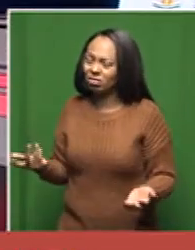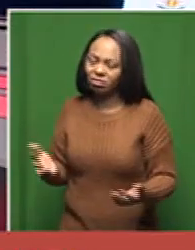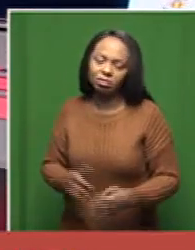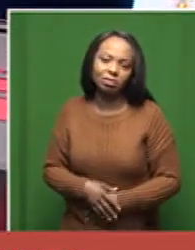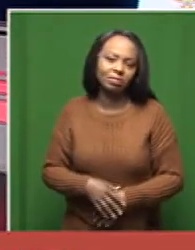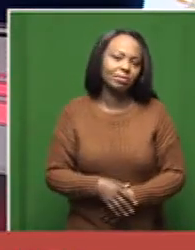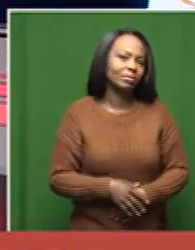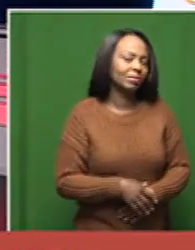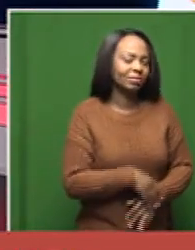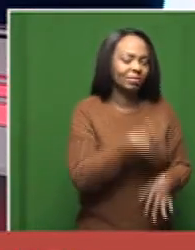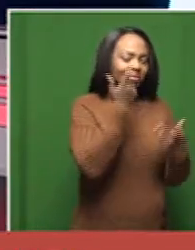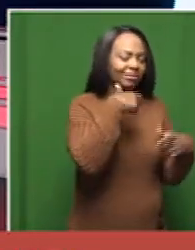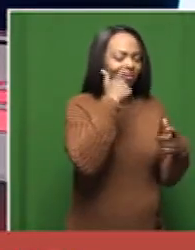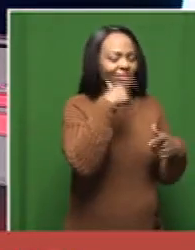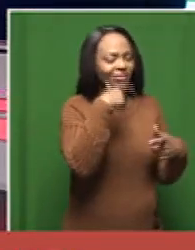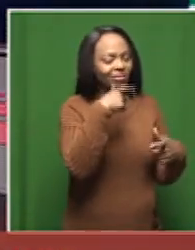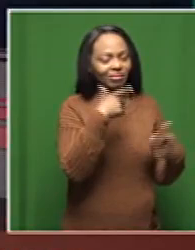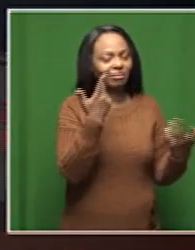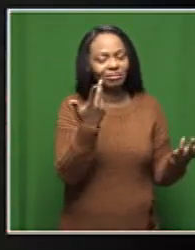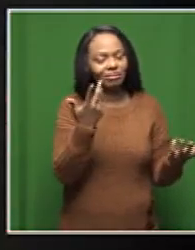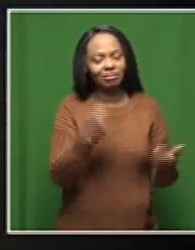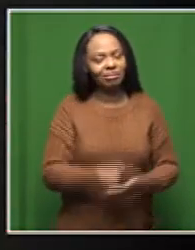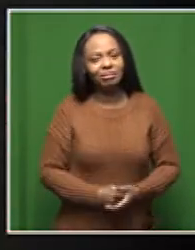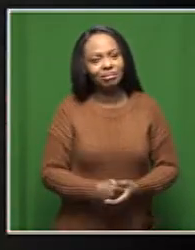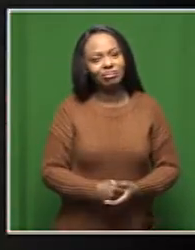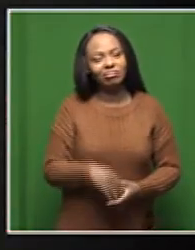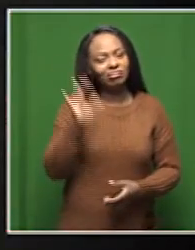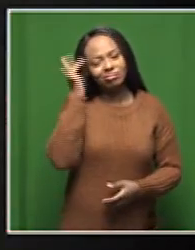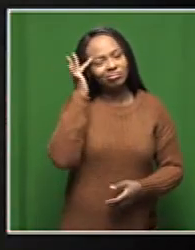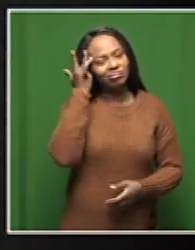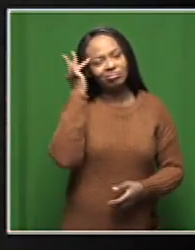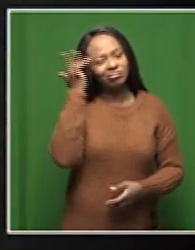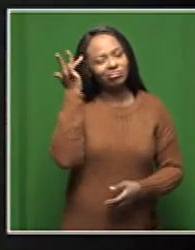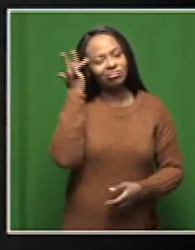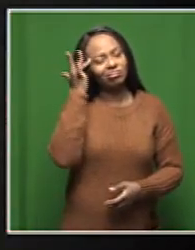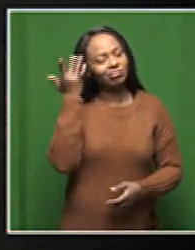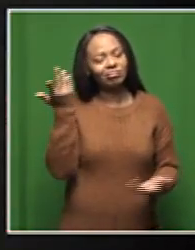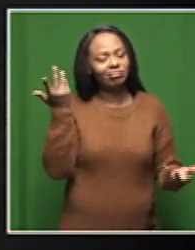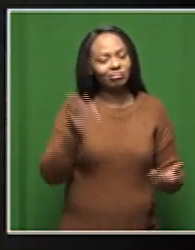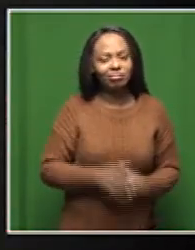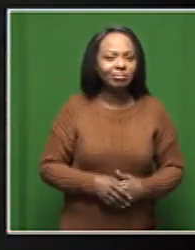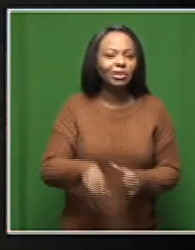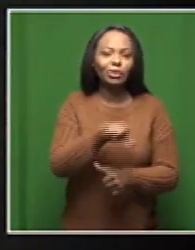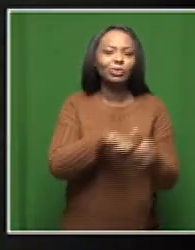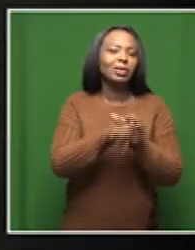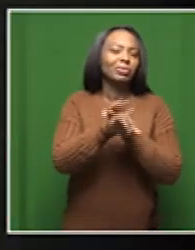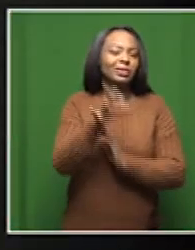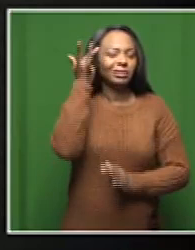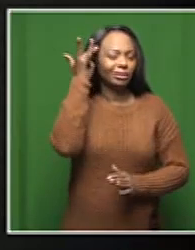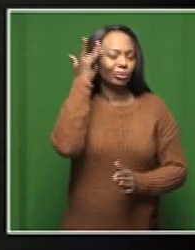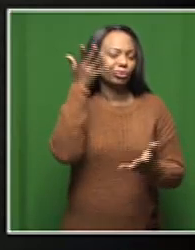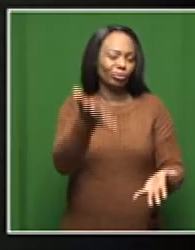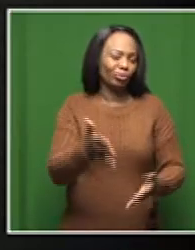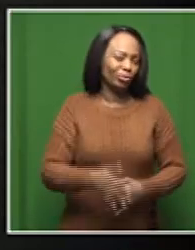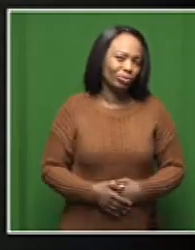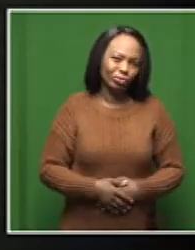That's even more far-fetched. Now, these are science fiction things which somebody dreams up and they put it onto social media. There's absolutely no way